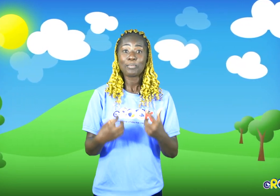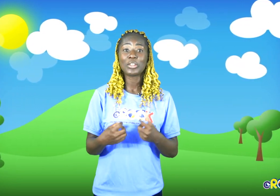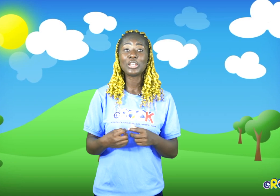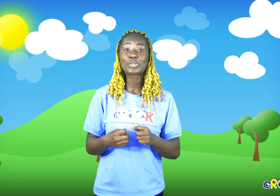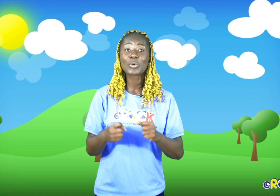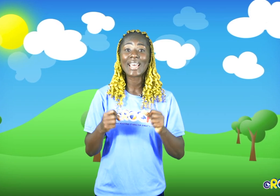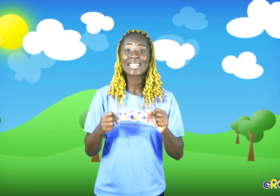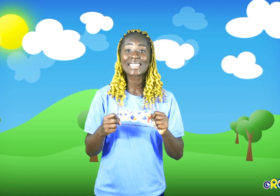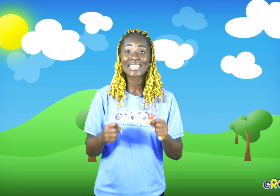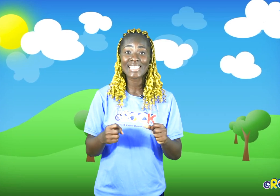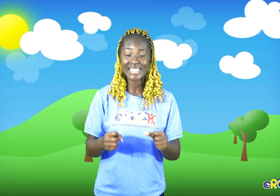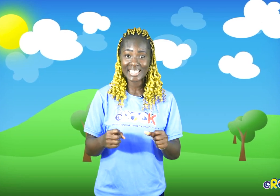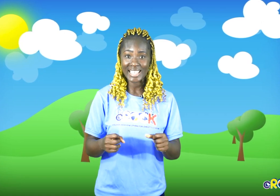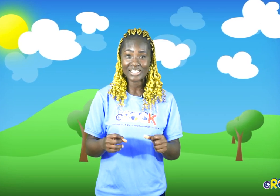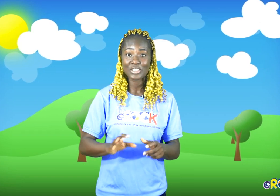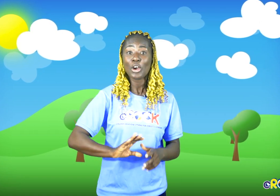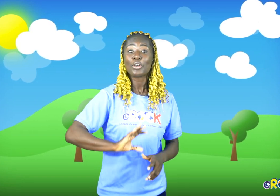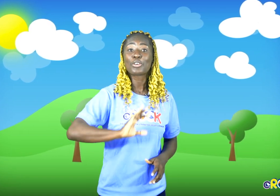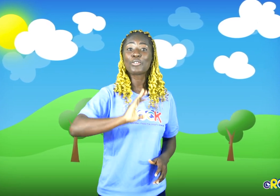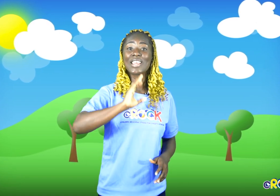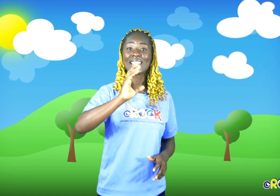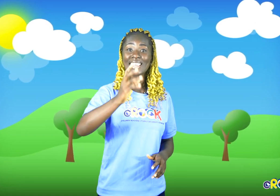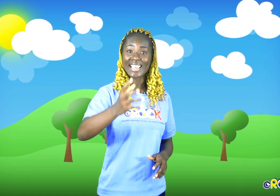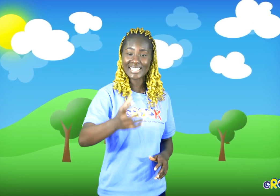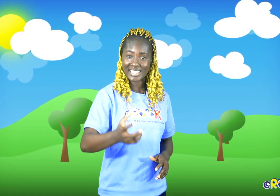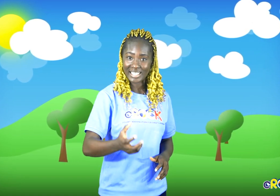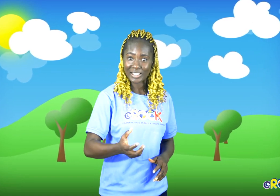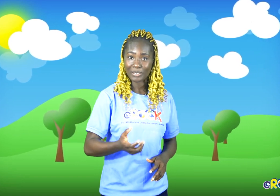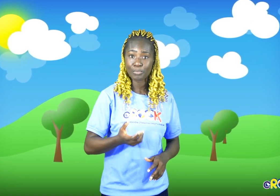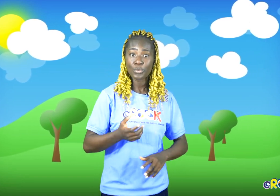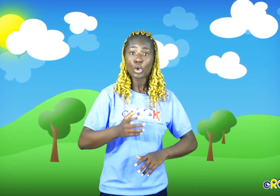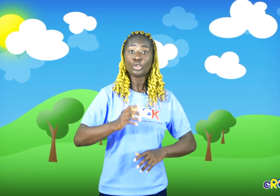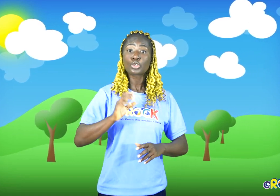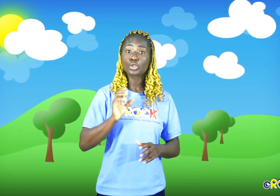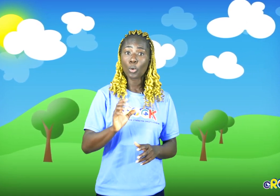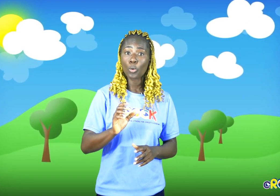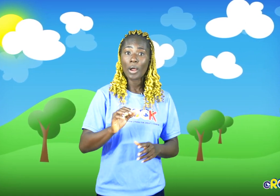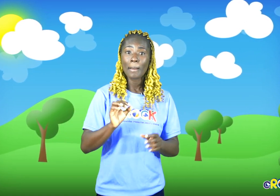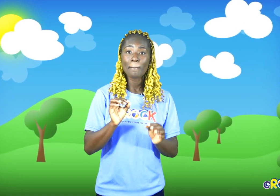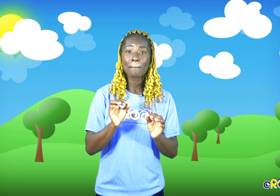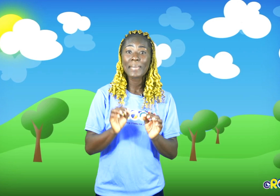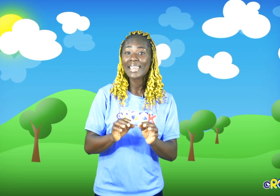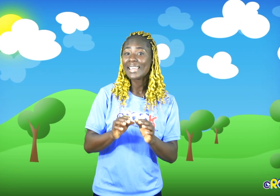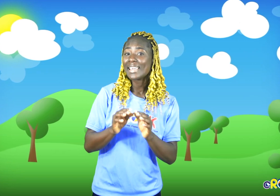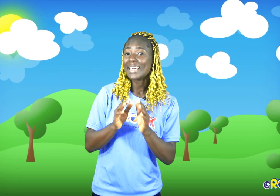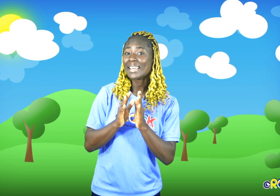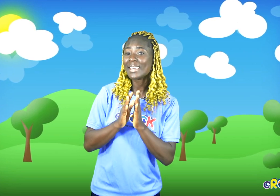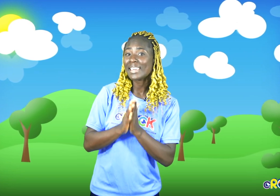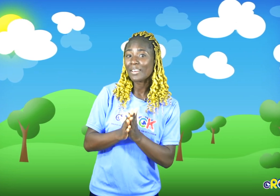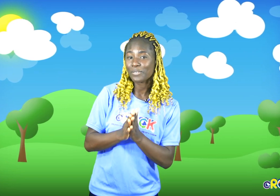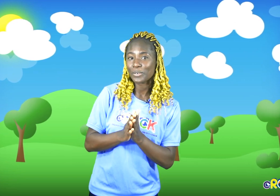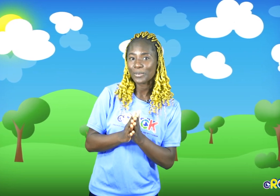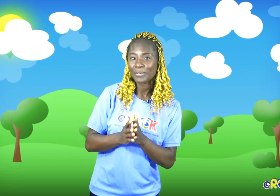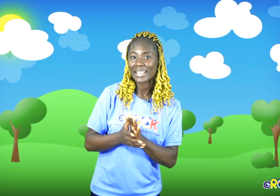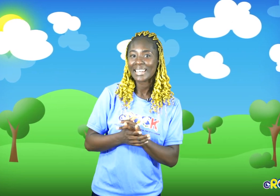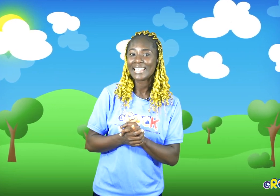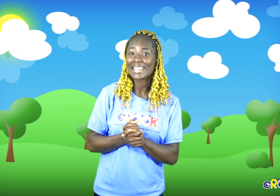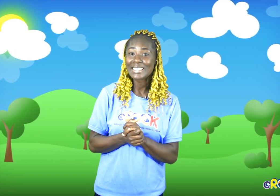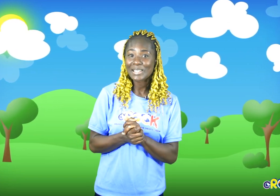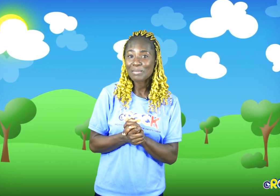things into existence, creating. So be